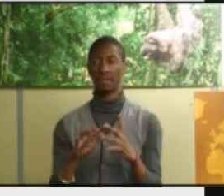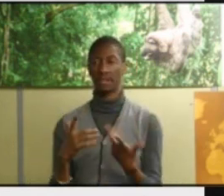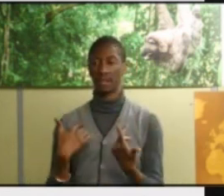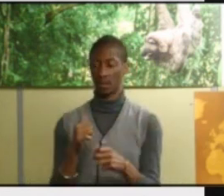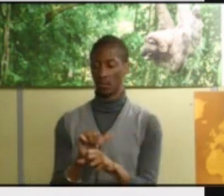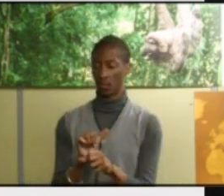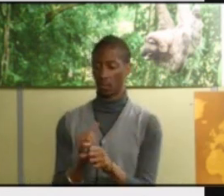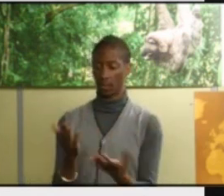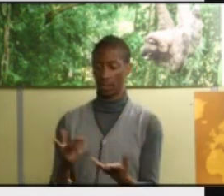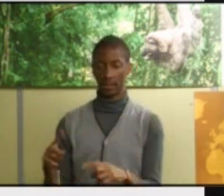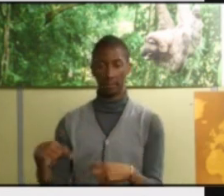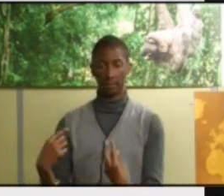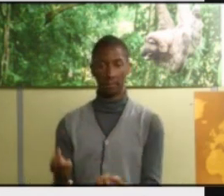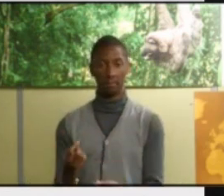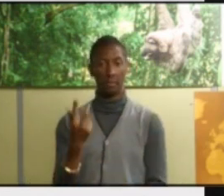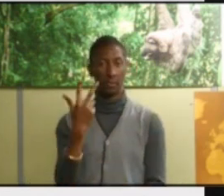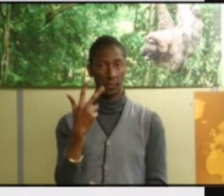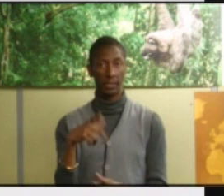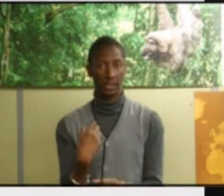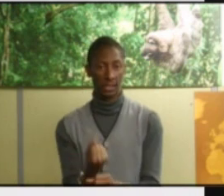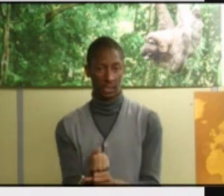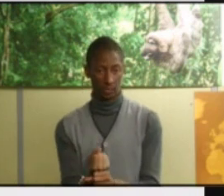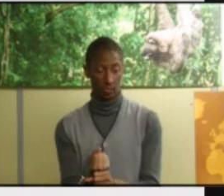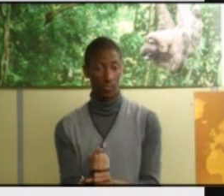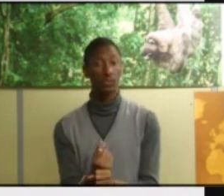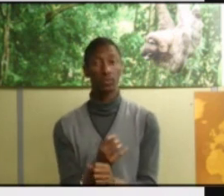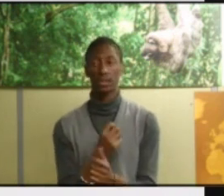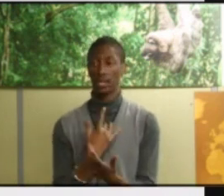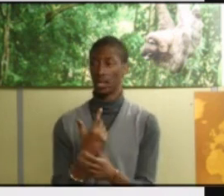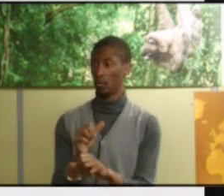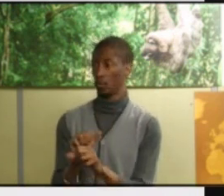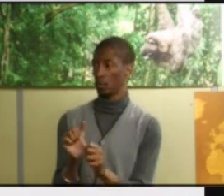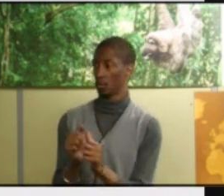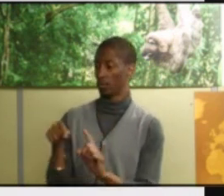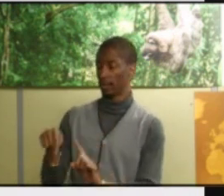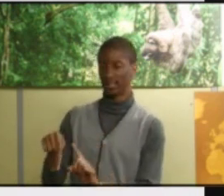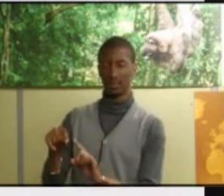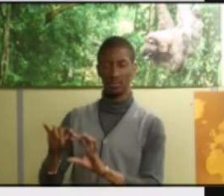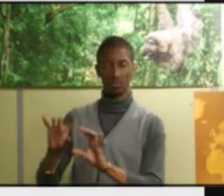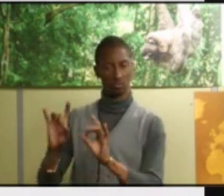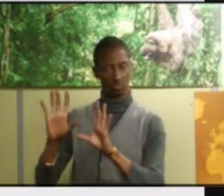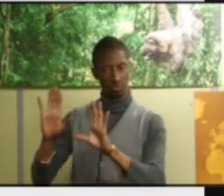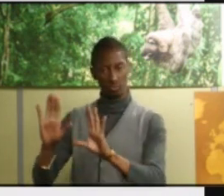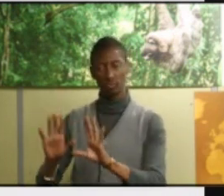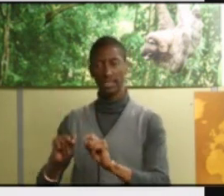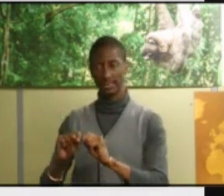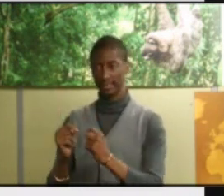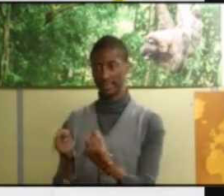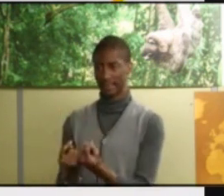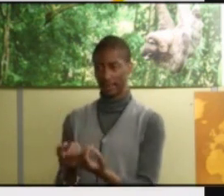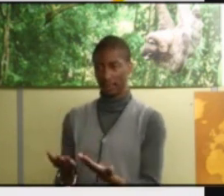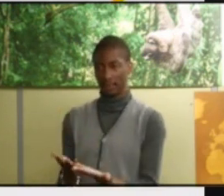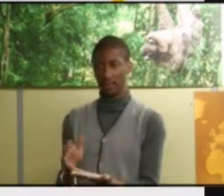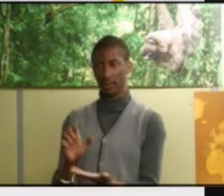for about 3 years now, and work with this great team at Smithsonian Exhibits.